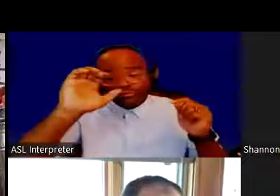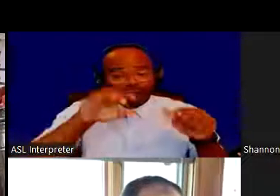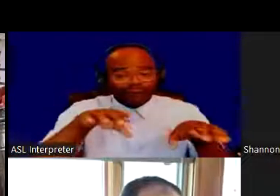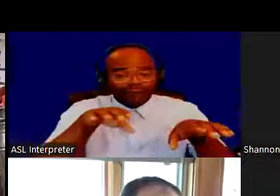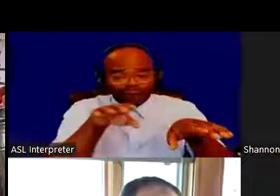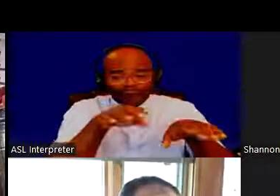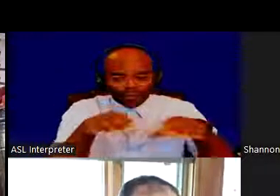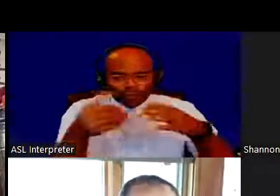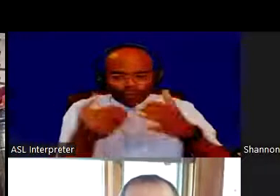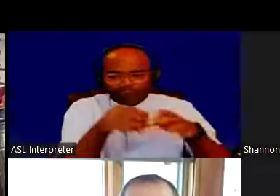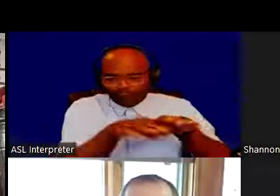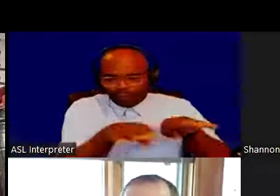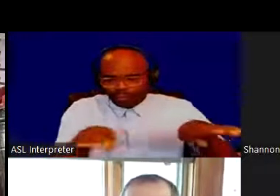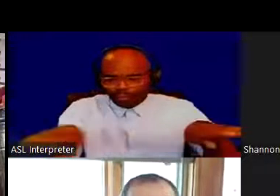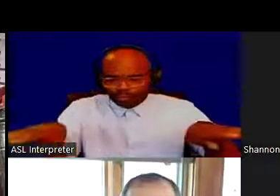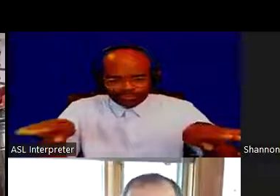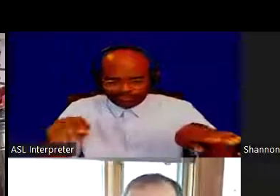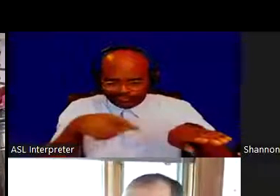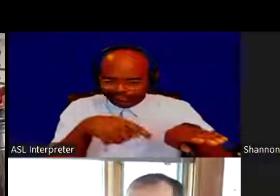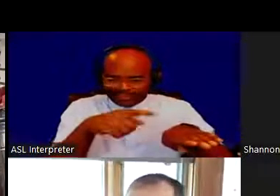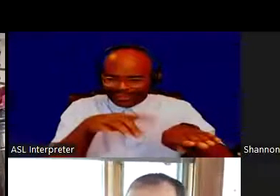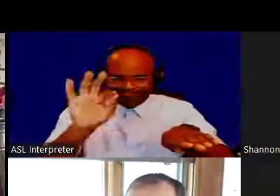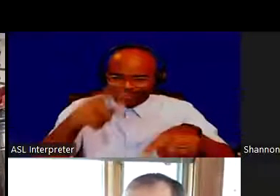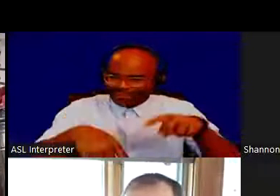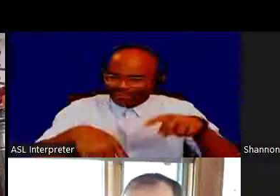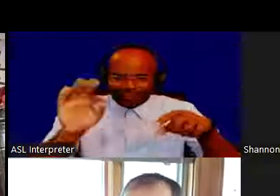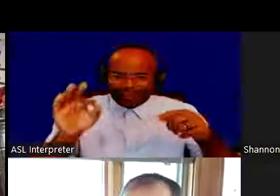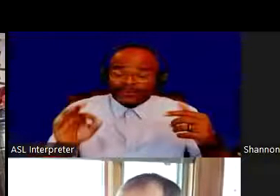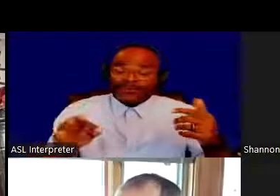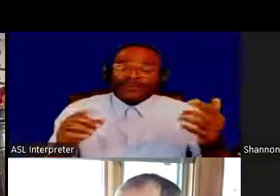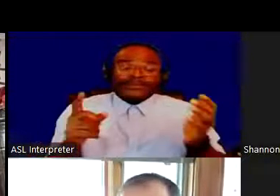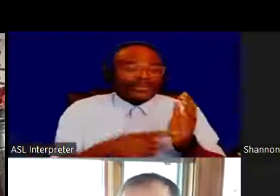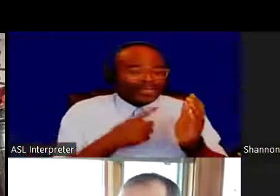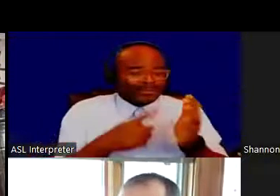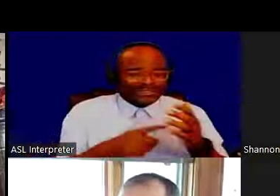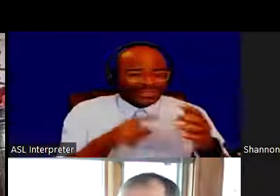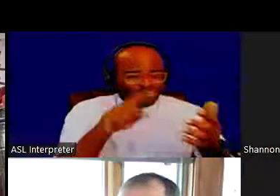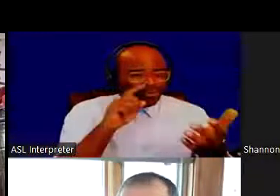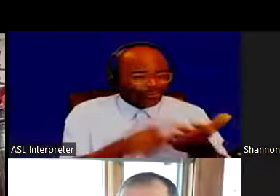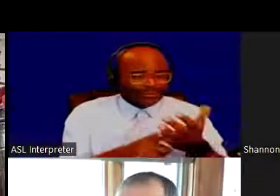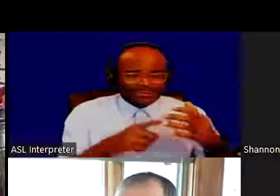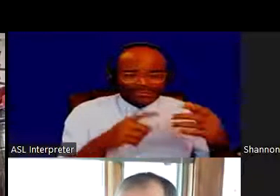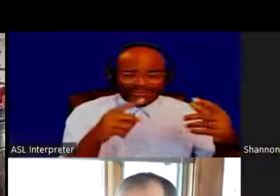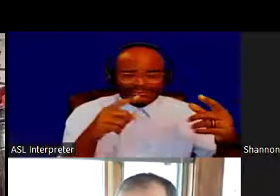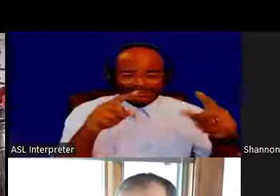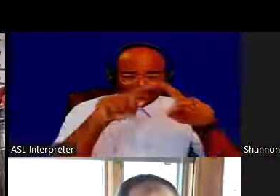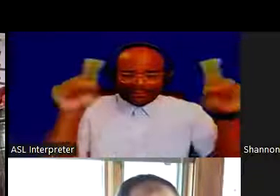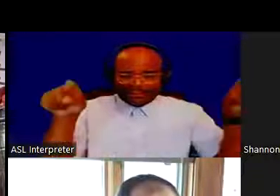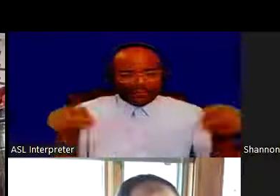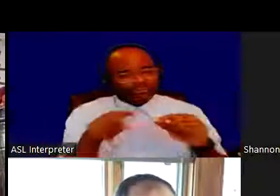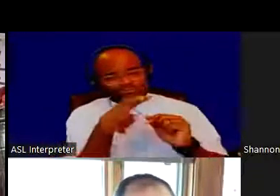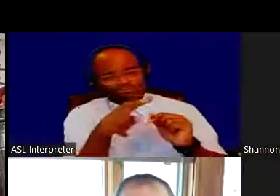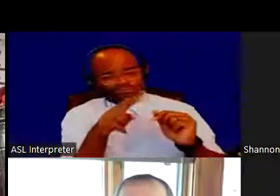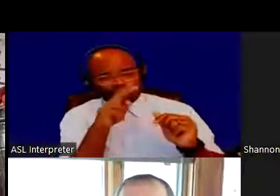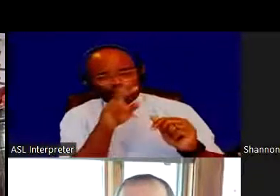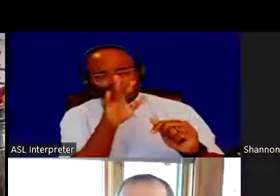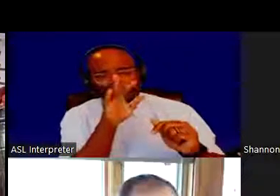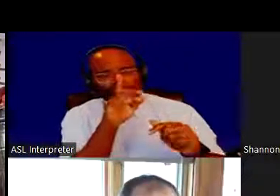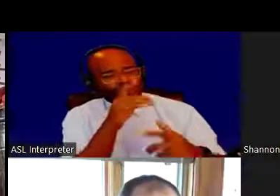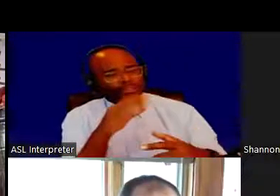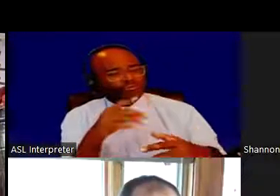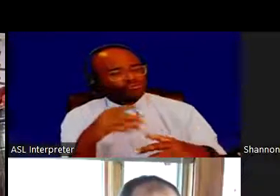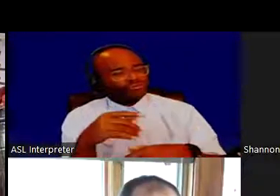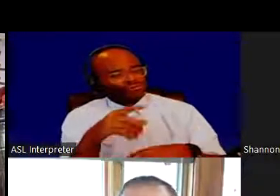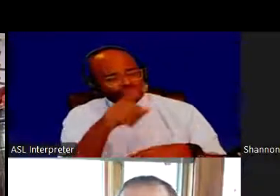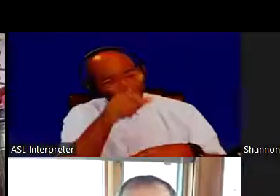for. Some of the signs seem to be written in German and are intelligible to us. We